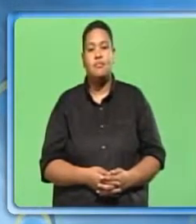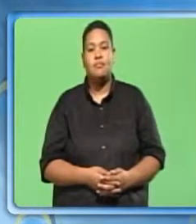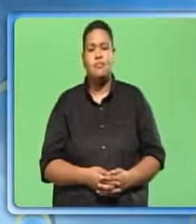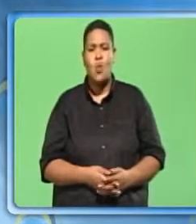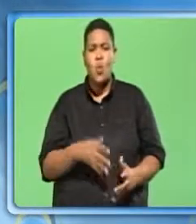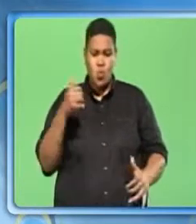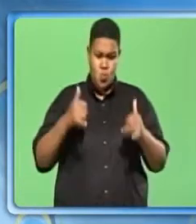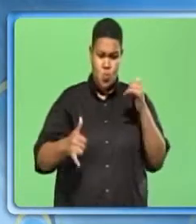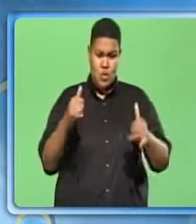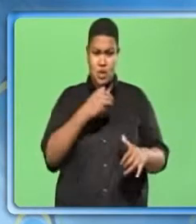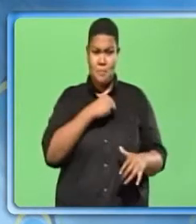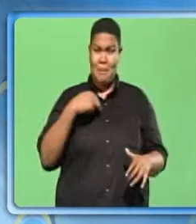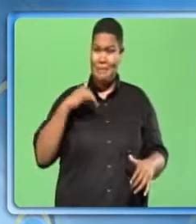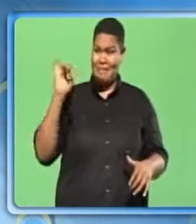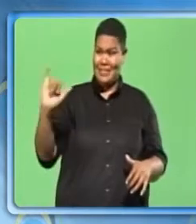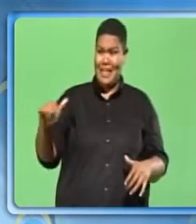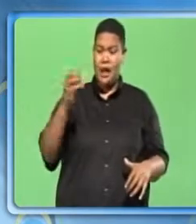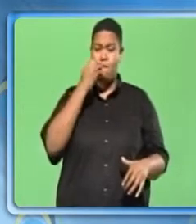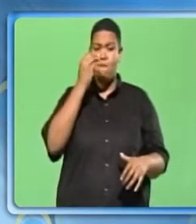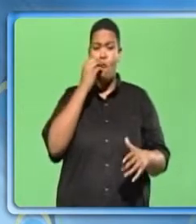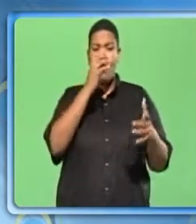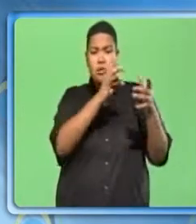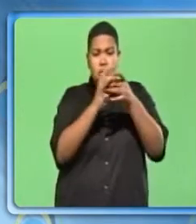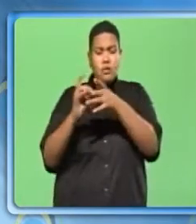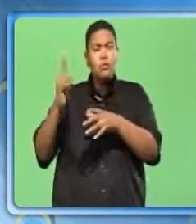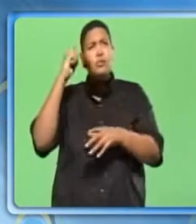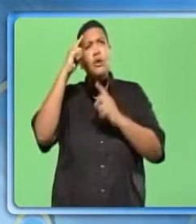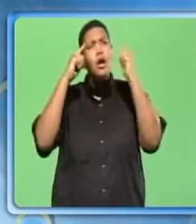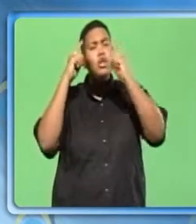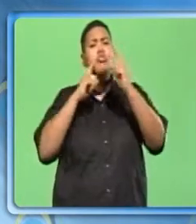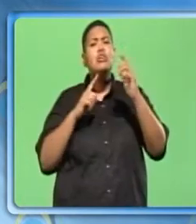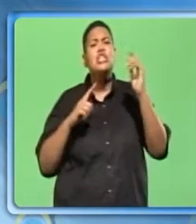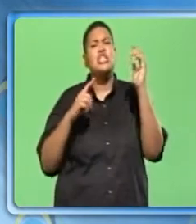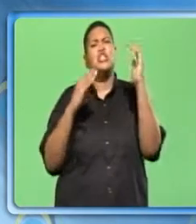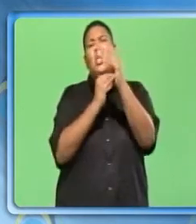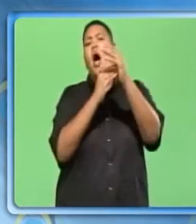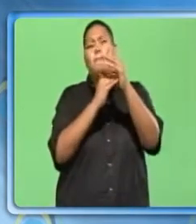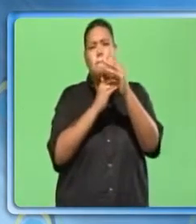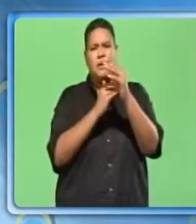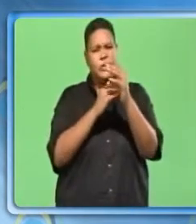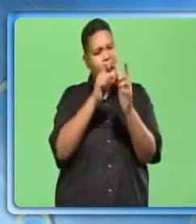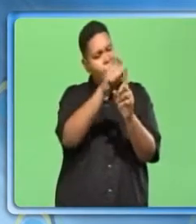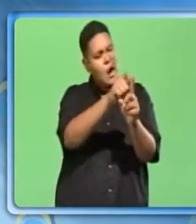Which member of this food chain would you consider to be the top predator?